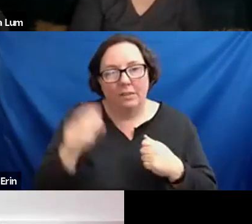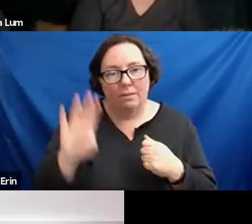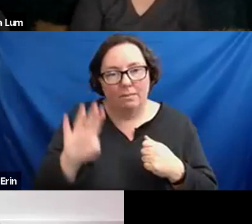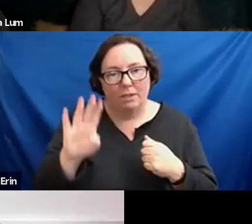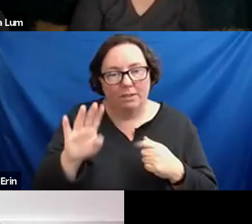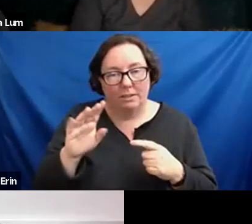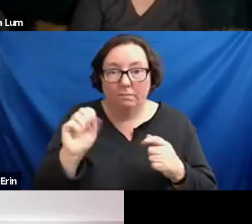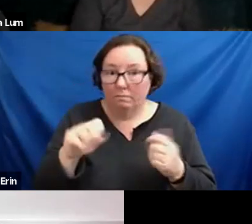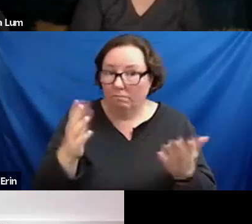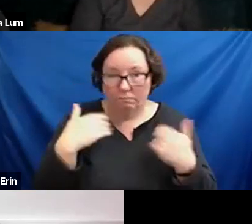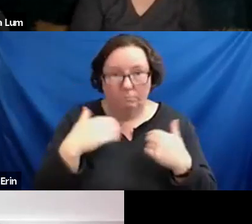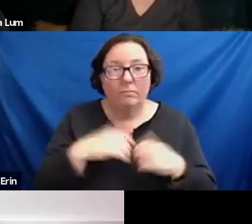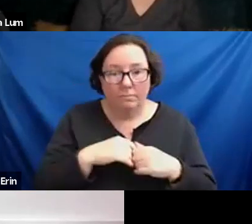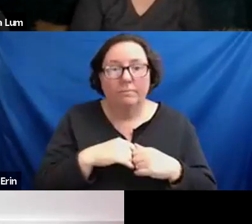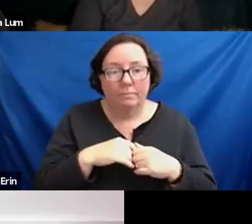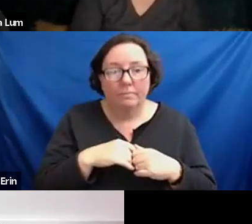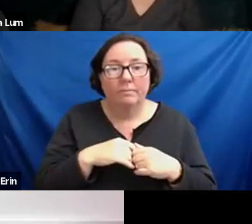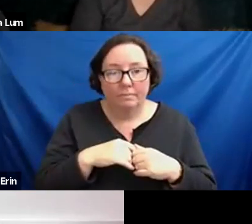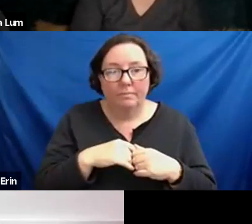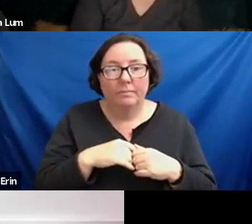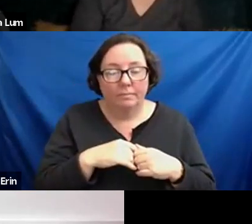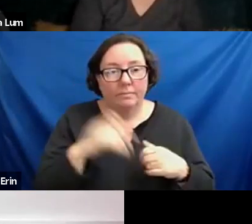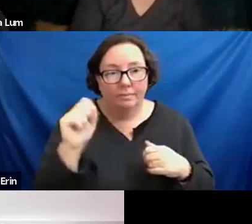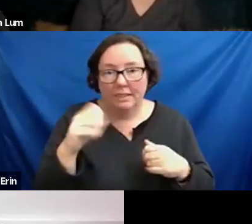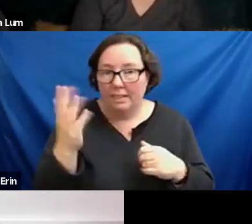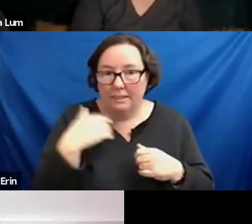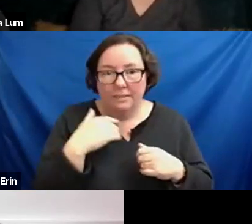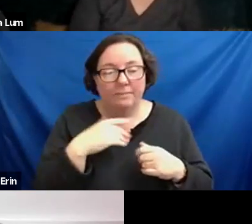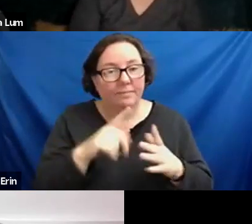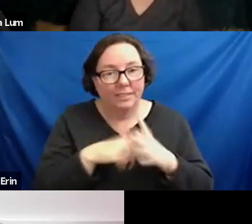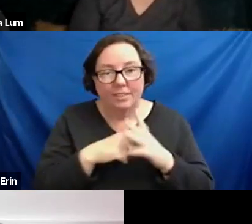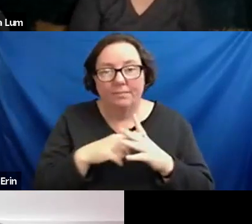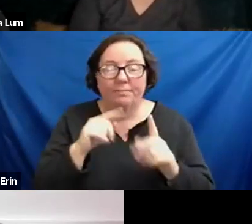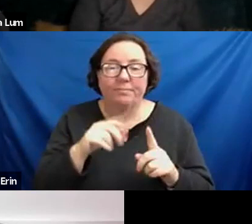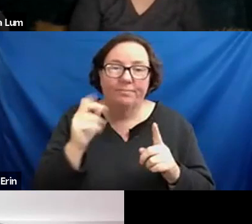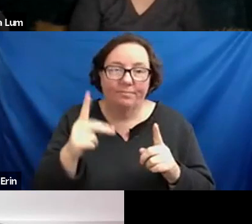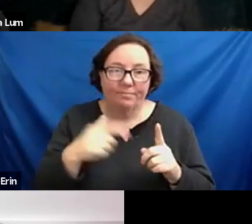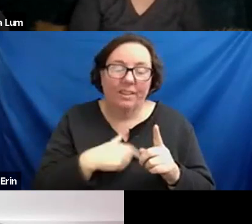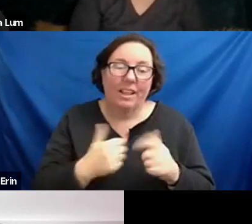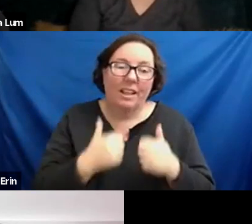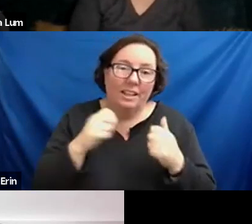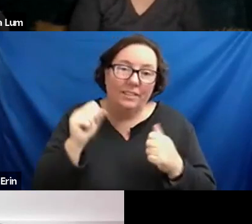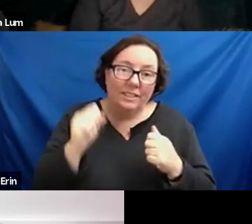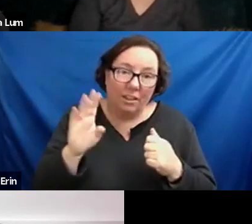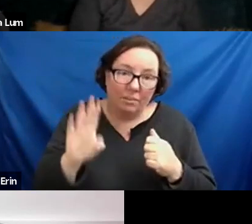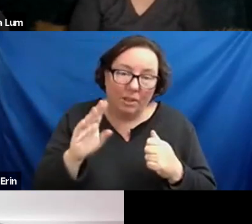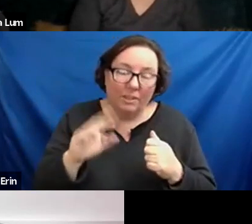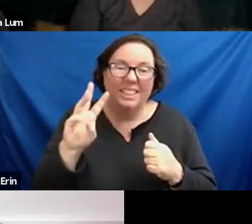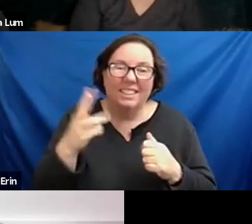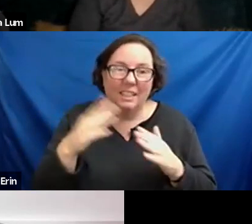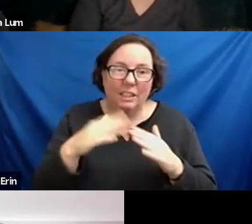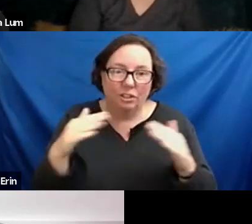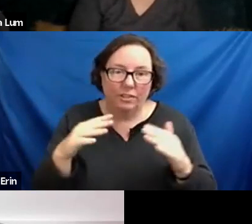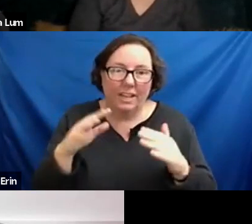Can I start? Yes, please start. Okay. I live in South Boston and I'm a sixth grader at